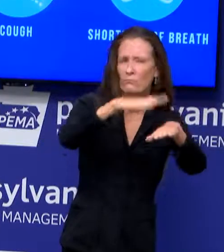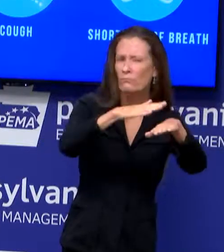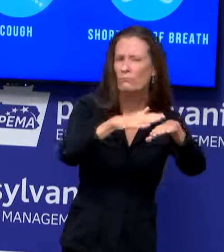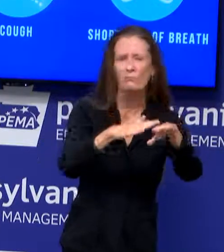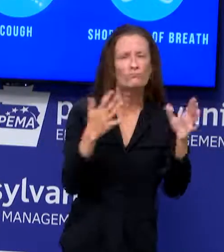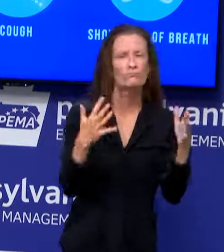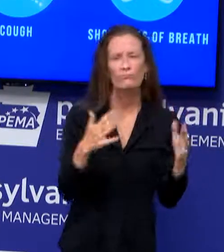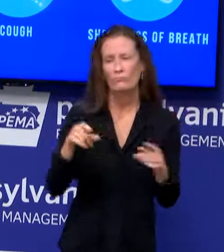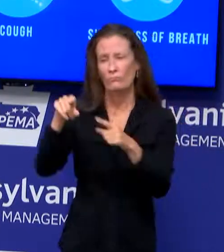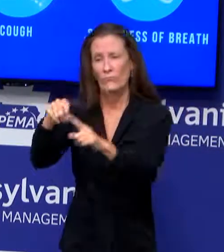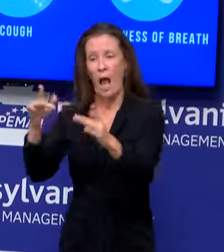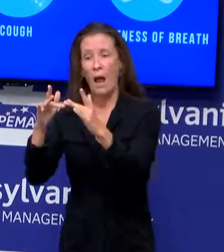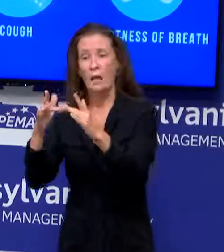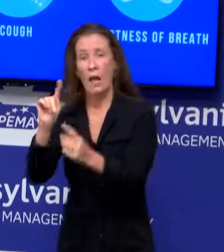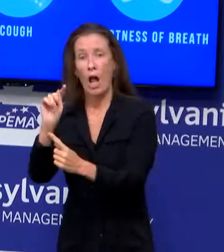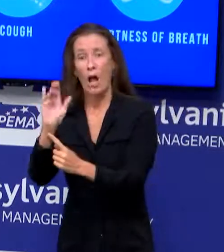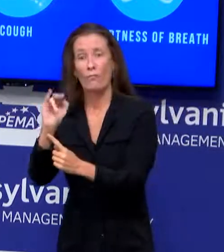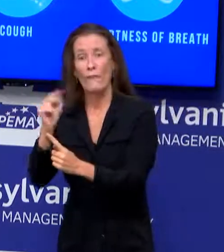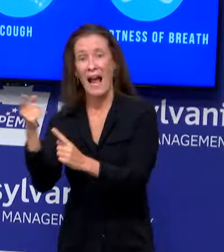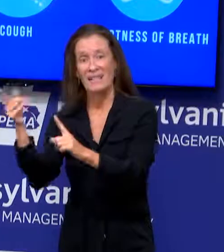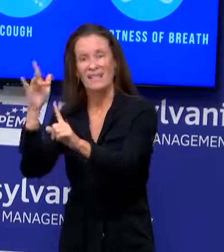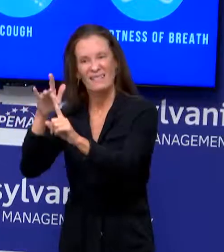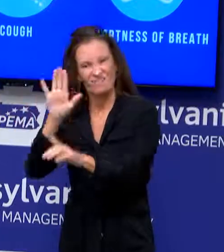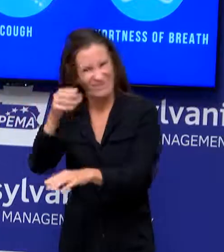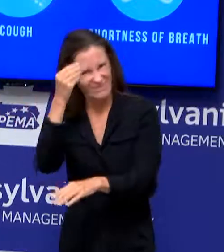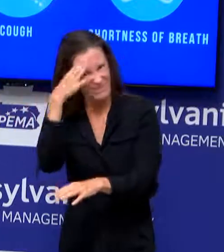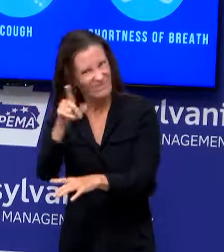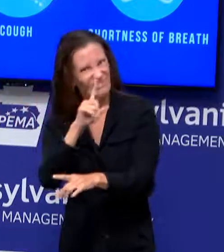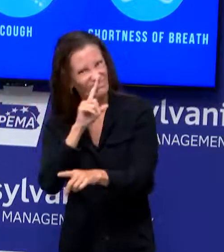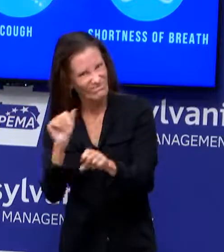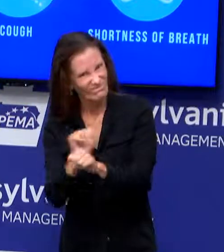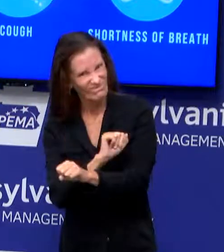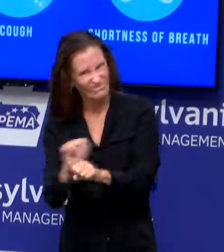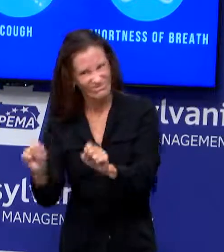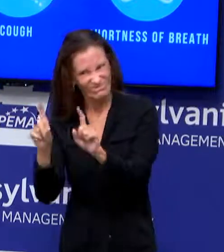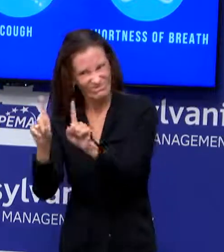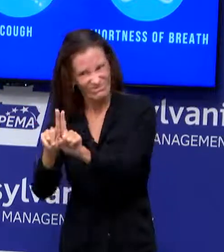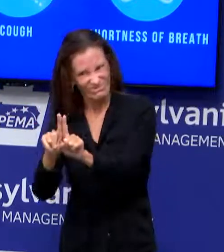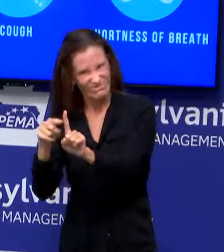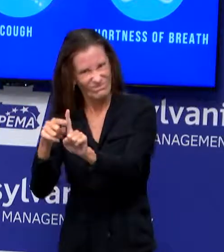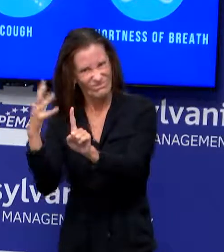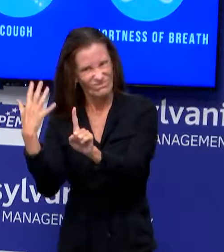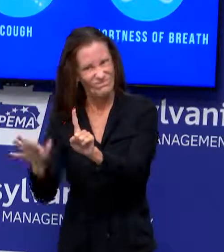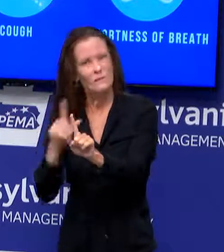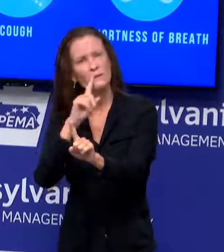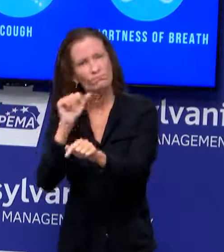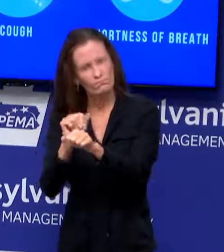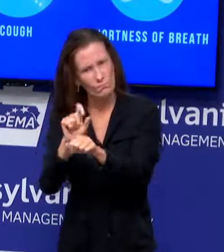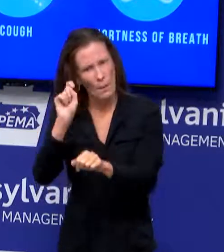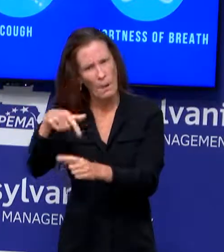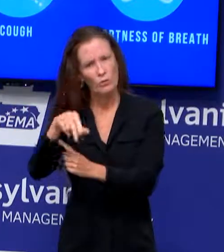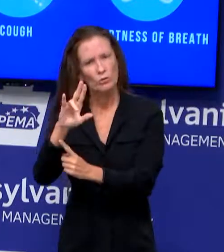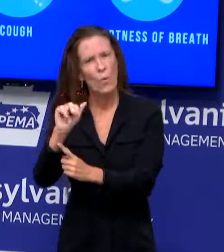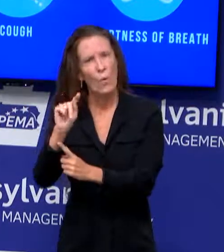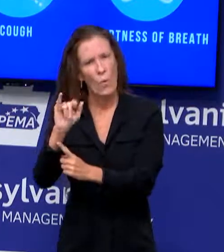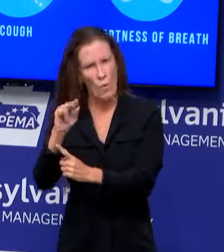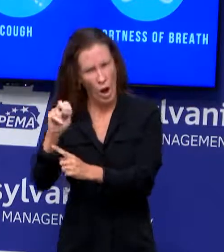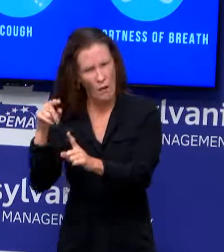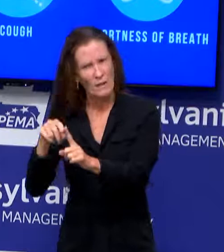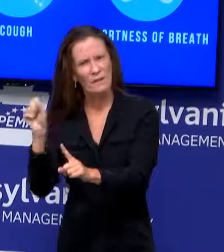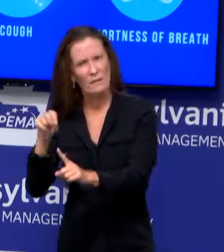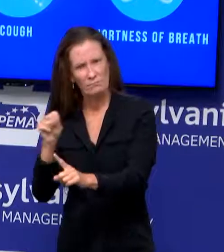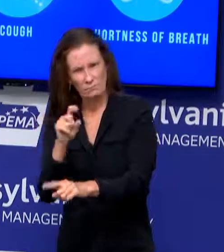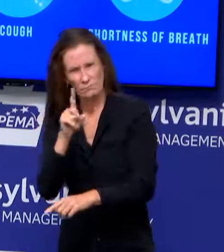mandate isolation and quarantine, but we are finding that most people will do the right thing, and if they have COVID-19, they will